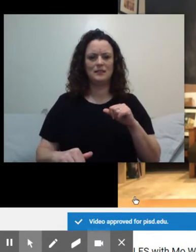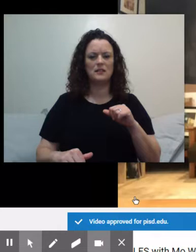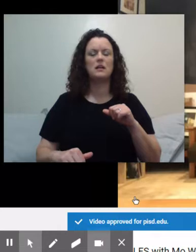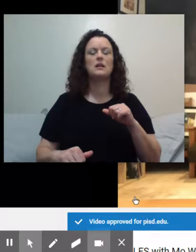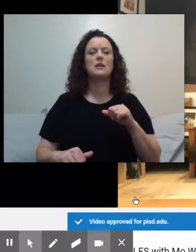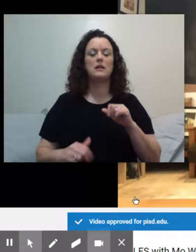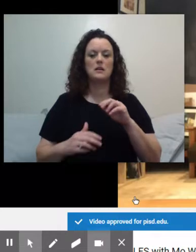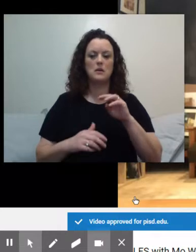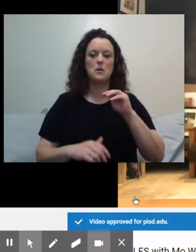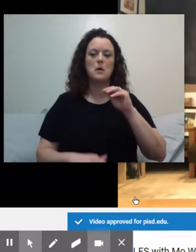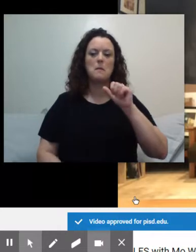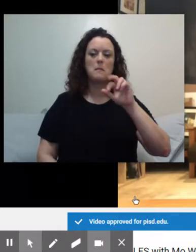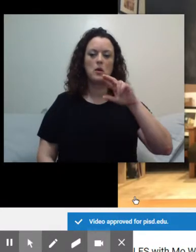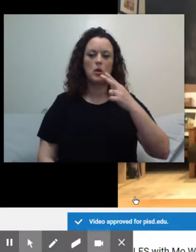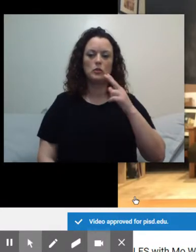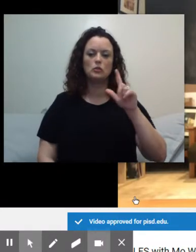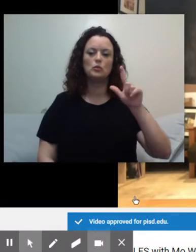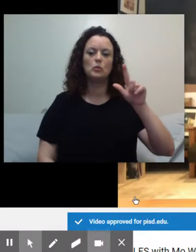March 25th,